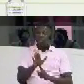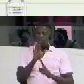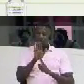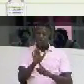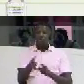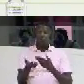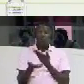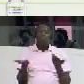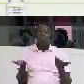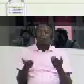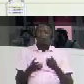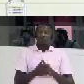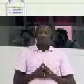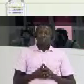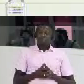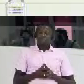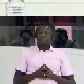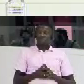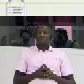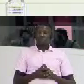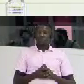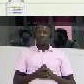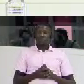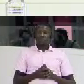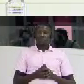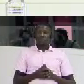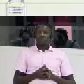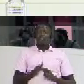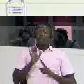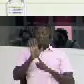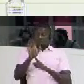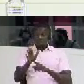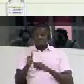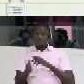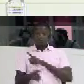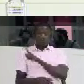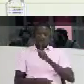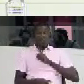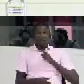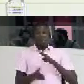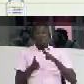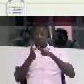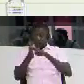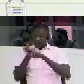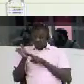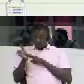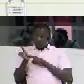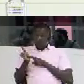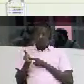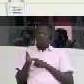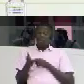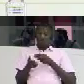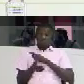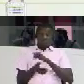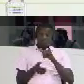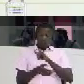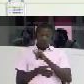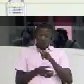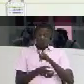misaal. Sample bi mooy dañu am rules bi nga xam ne. An example is that we had rules